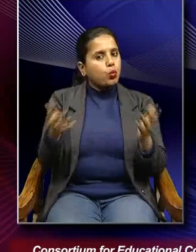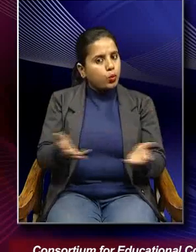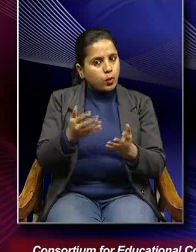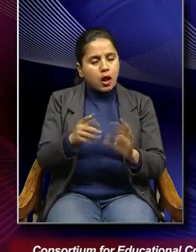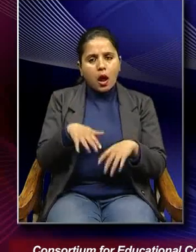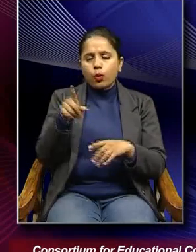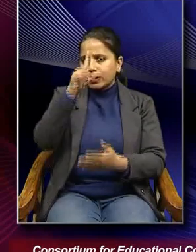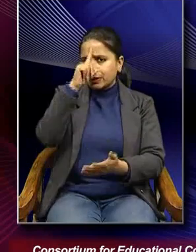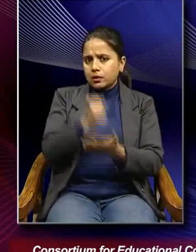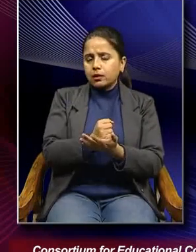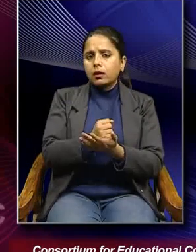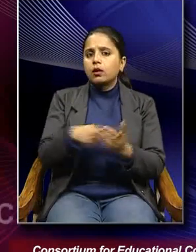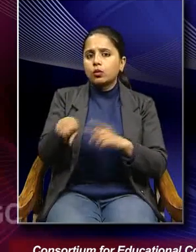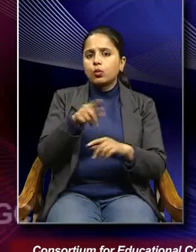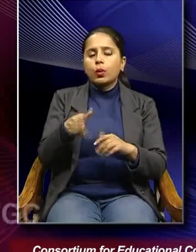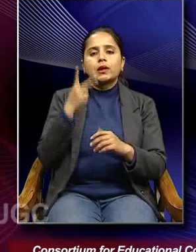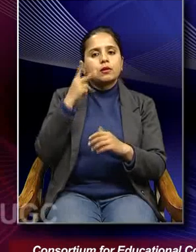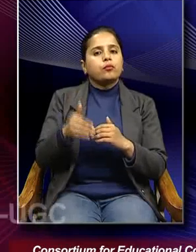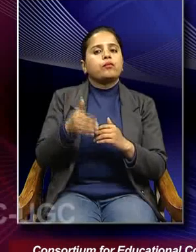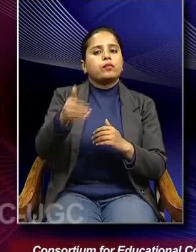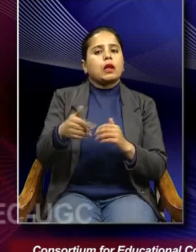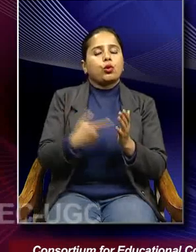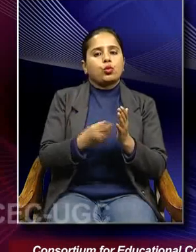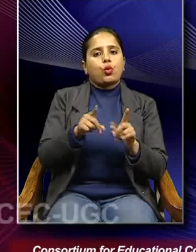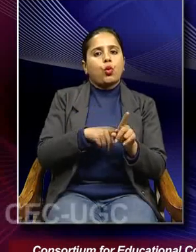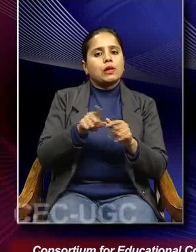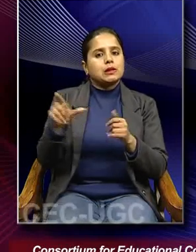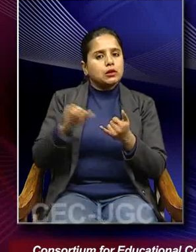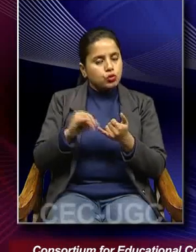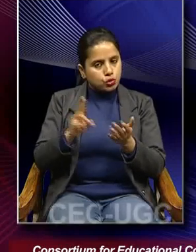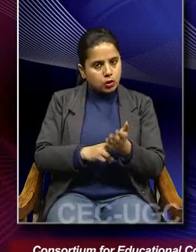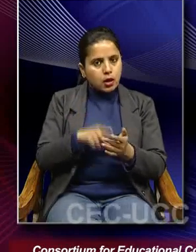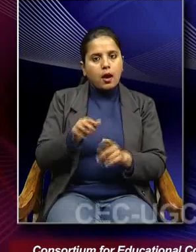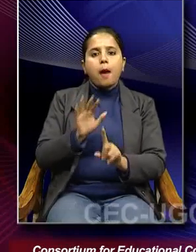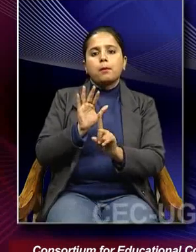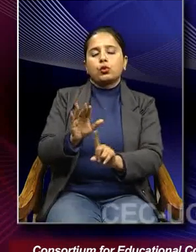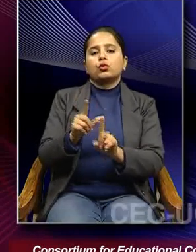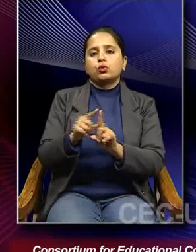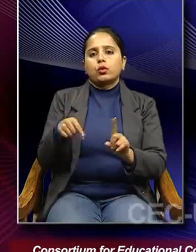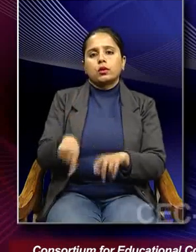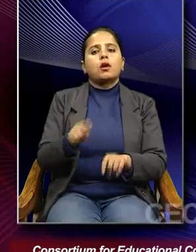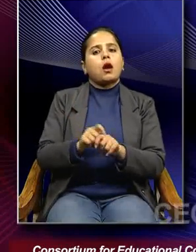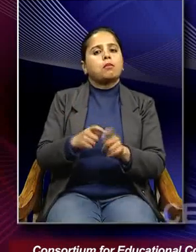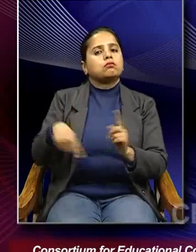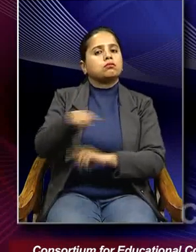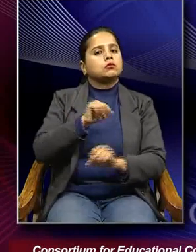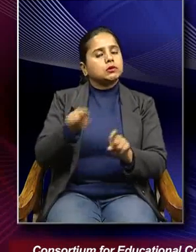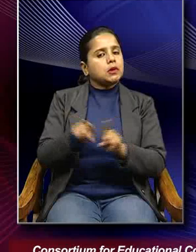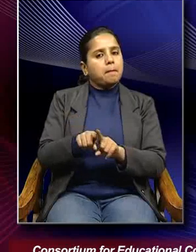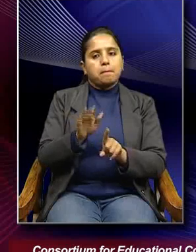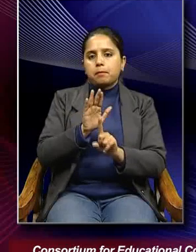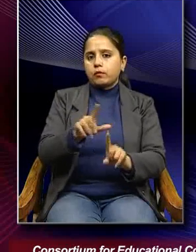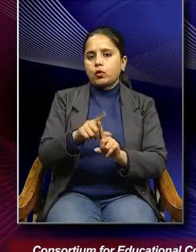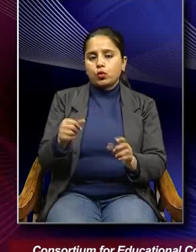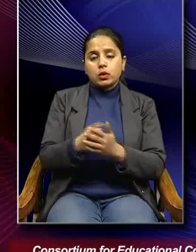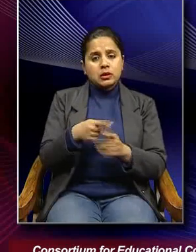they decide? They basically look for the Rawlsian approach and Rawlsian function approach. So this